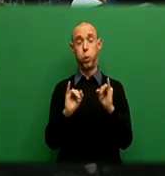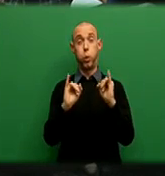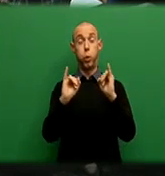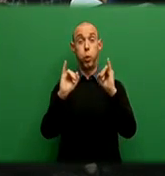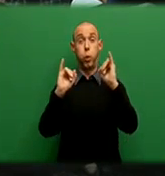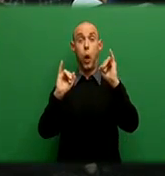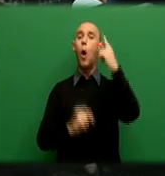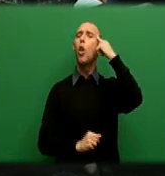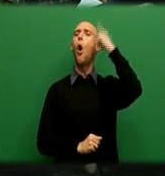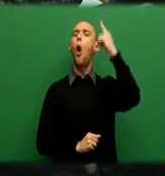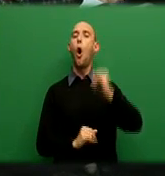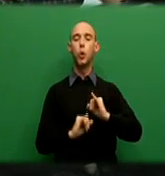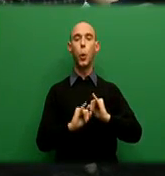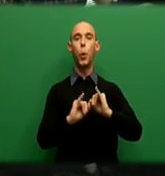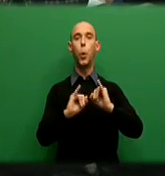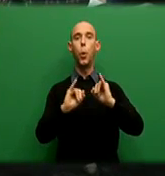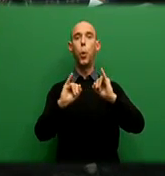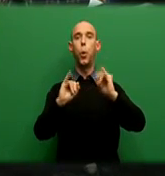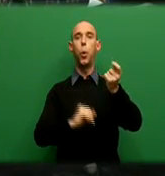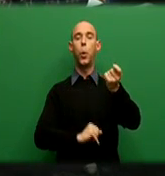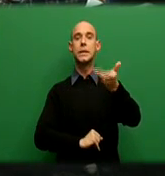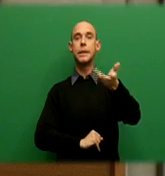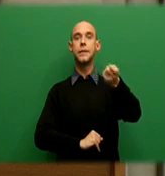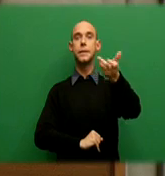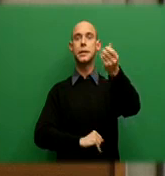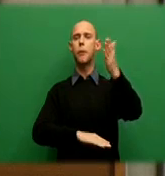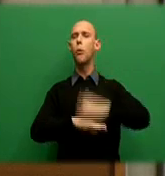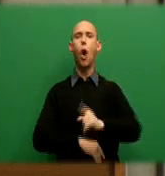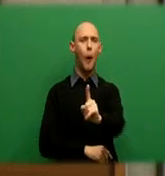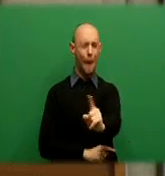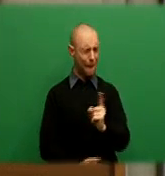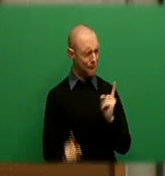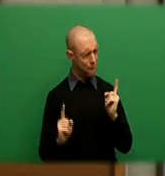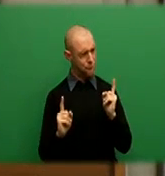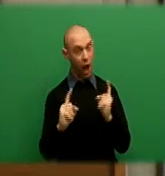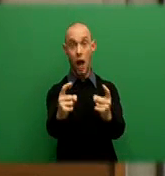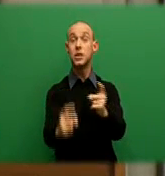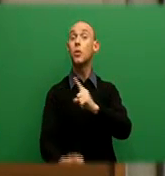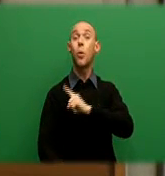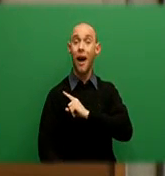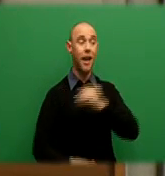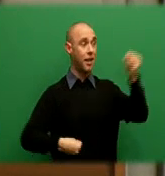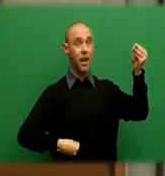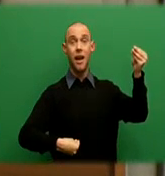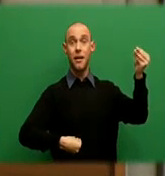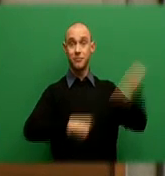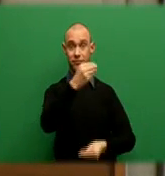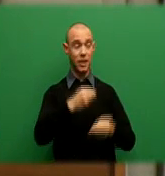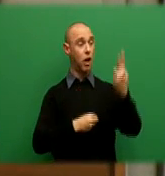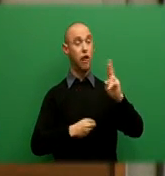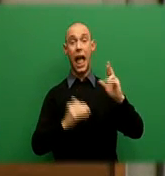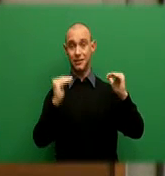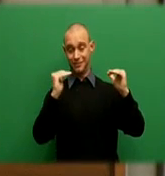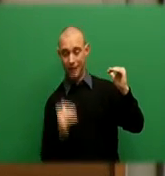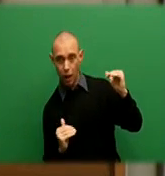expected due to the weaker exchange rate and the intensification of the drought, resulting in an upward